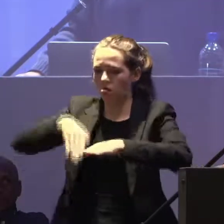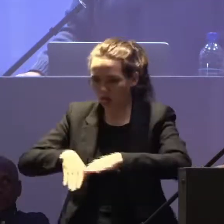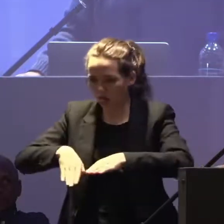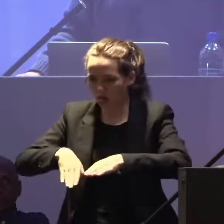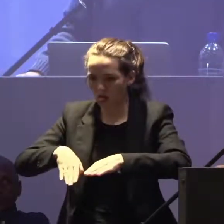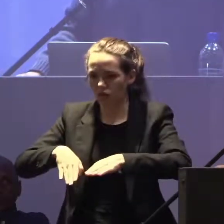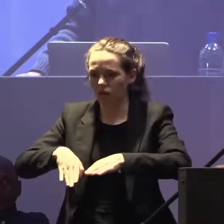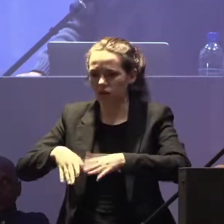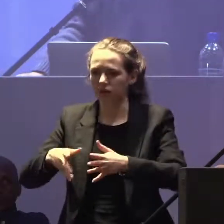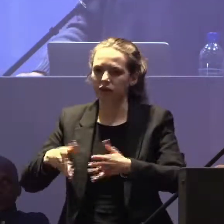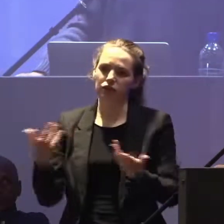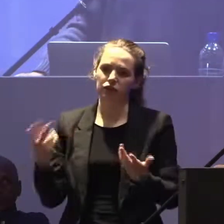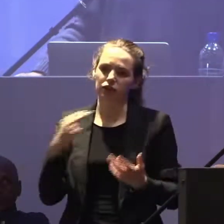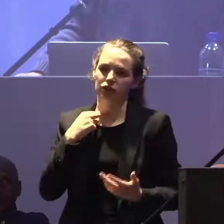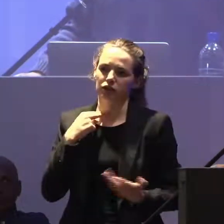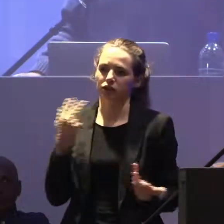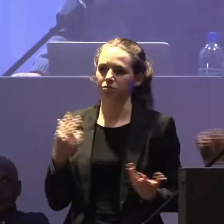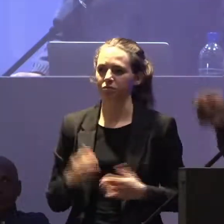Now,